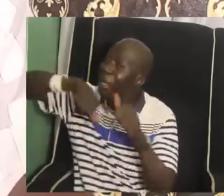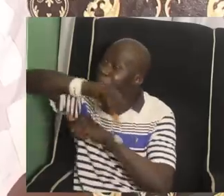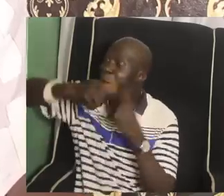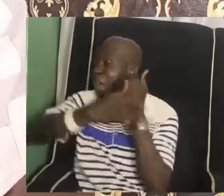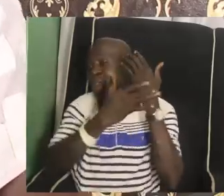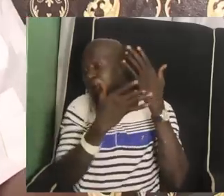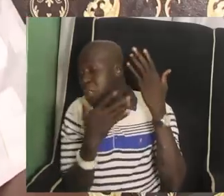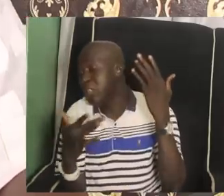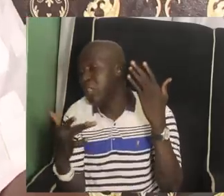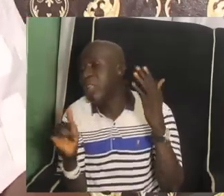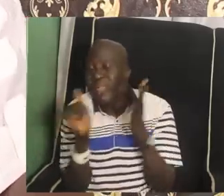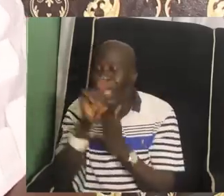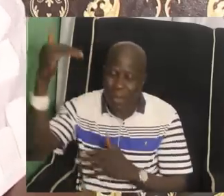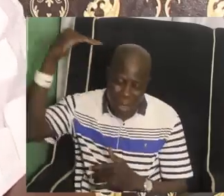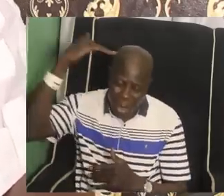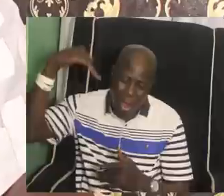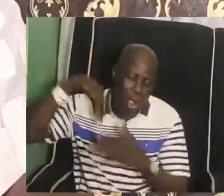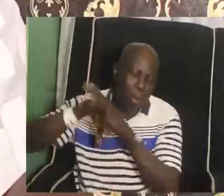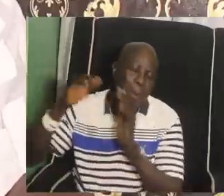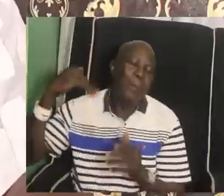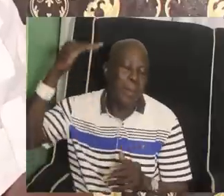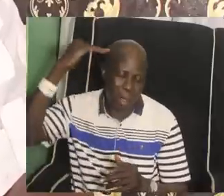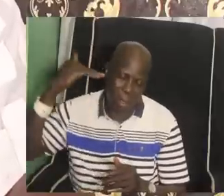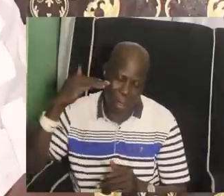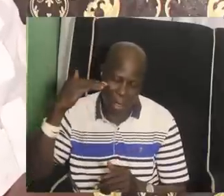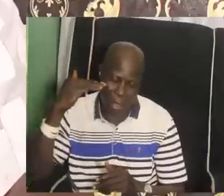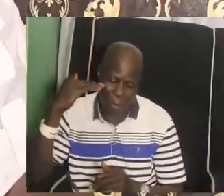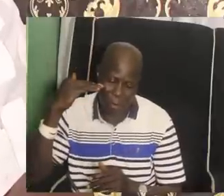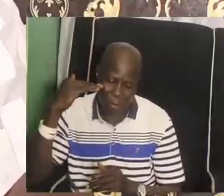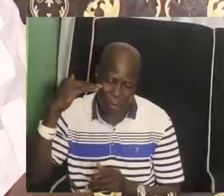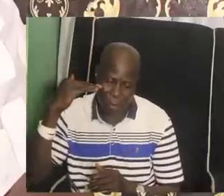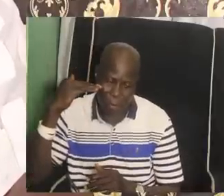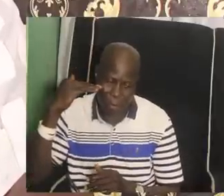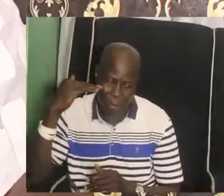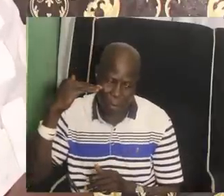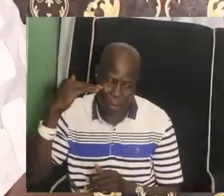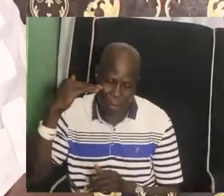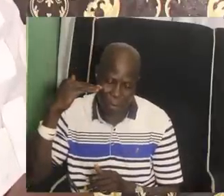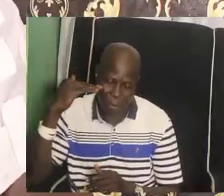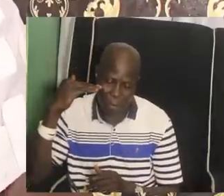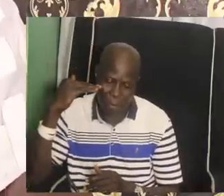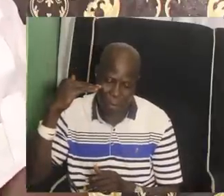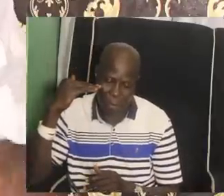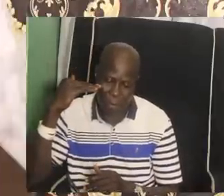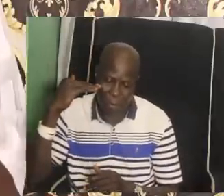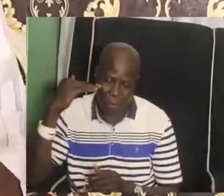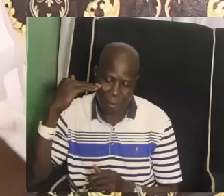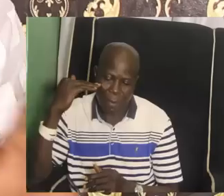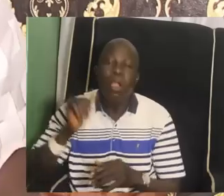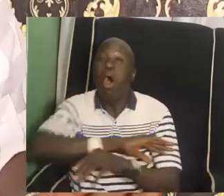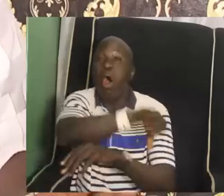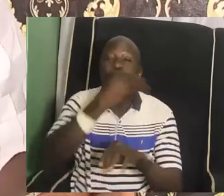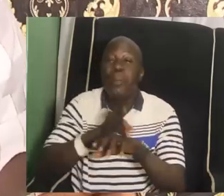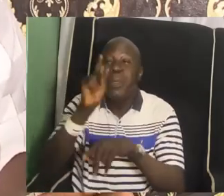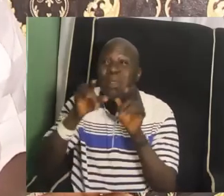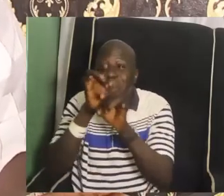man. What you want to do? I'm not here. He's a punk. Emi o si yo awon ti o ko ira re lenu. Awon to ko ira la so won dan.